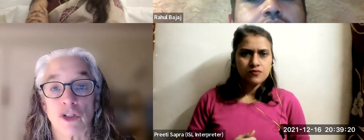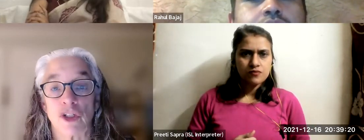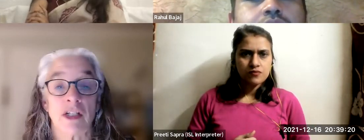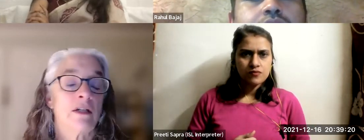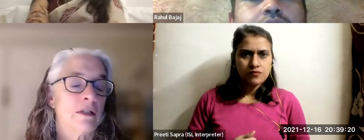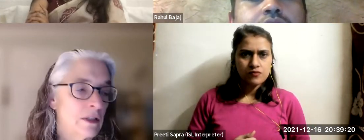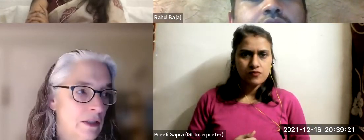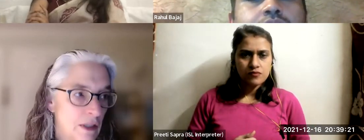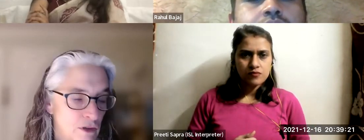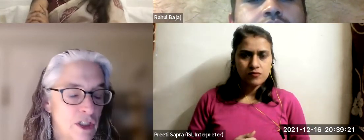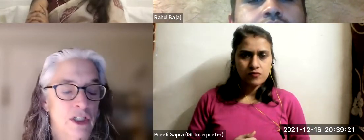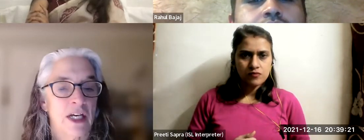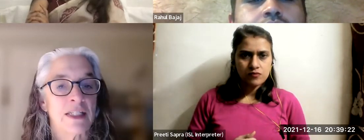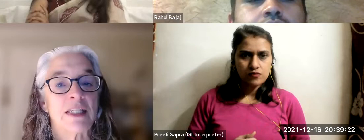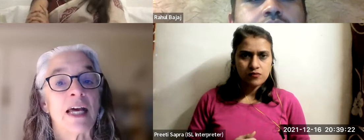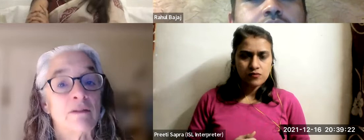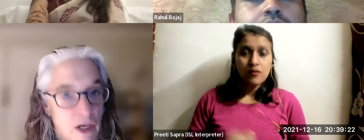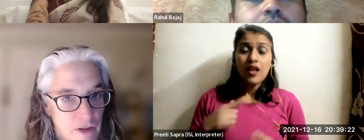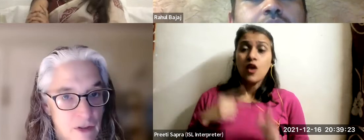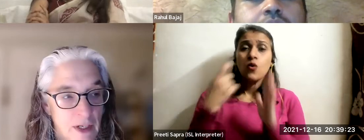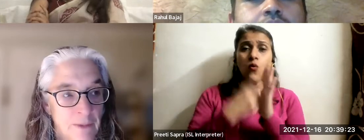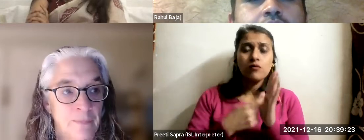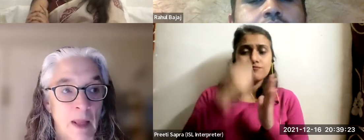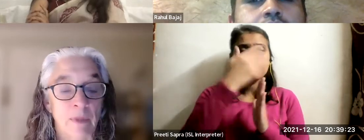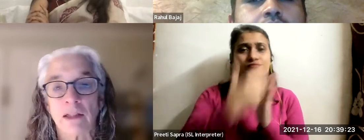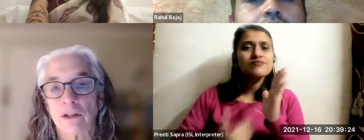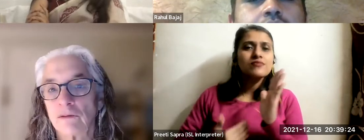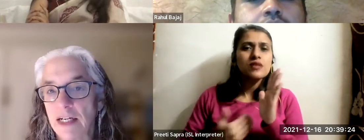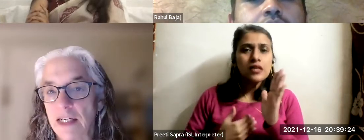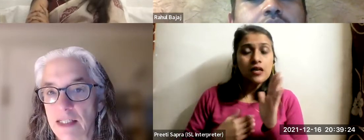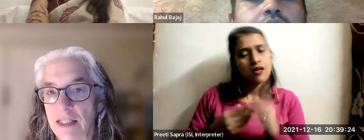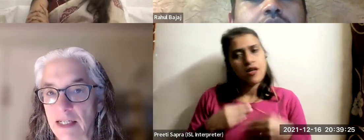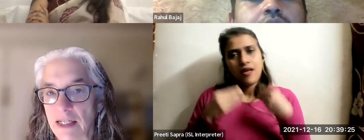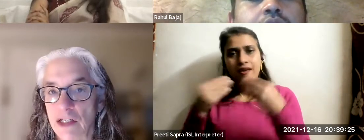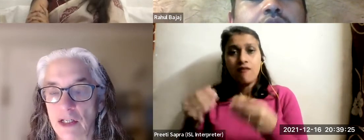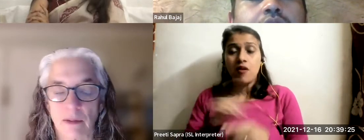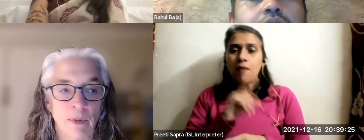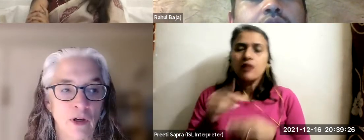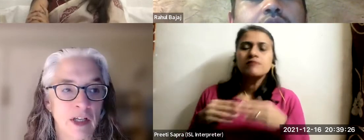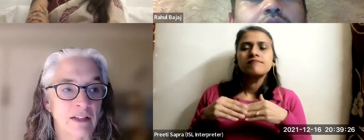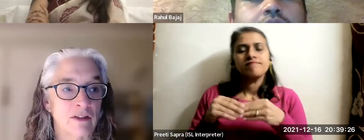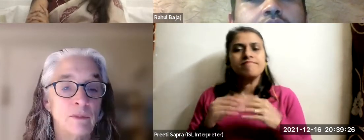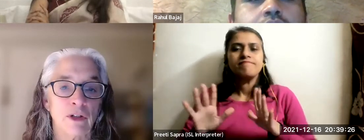structured negotiation instead of lawsuits. But I learned in writing the second edition of the book that some